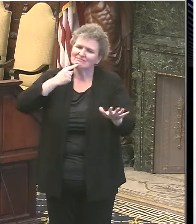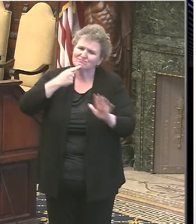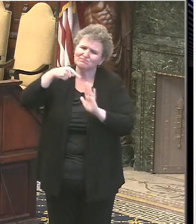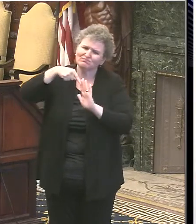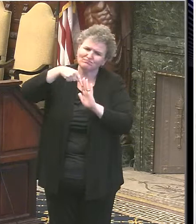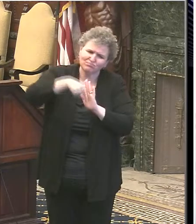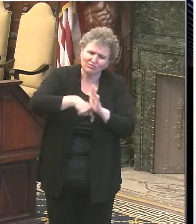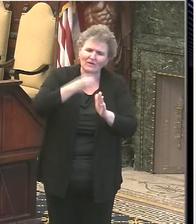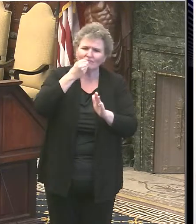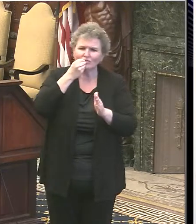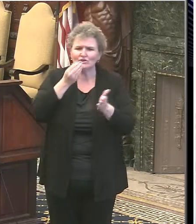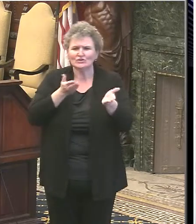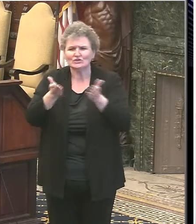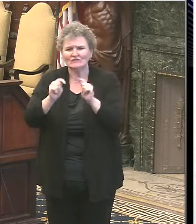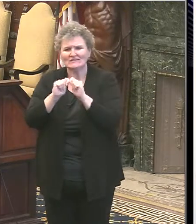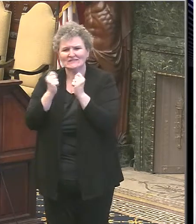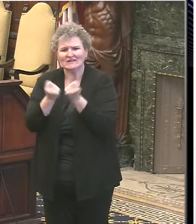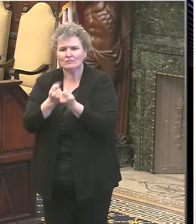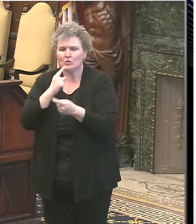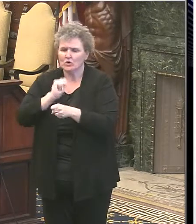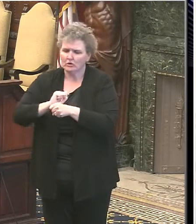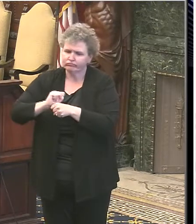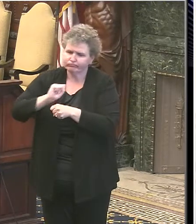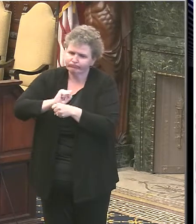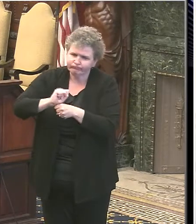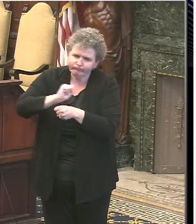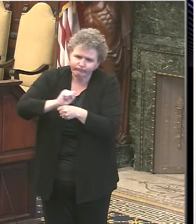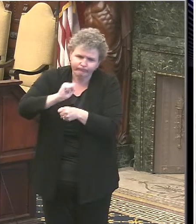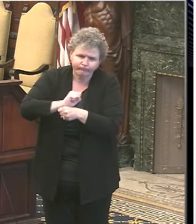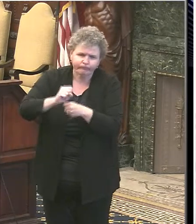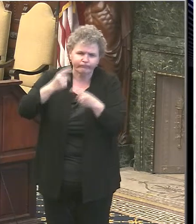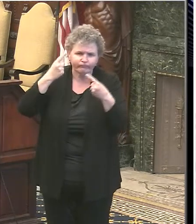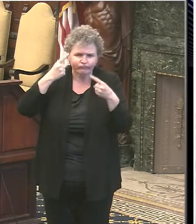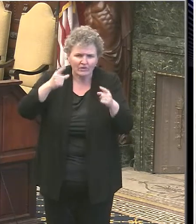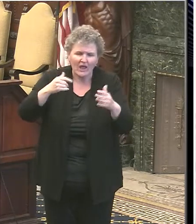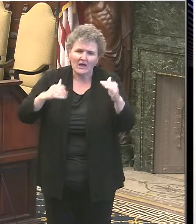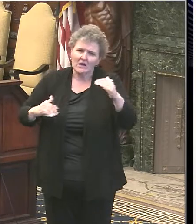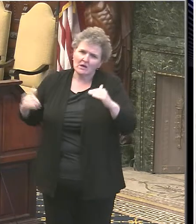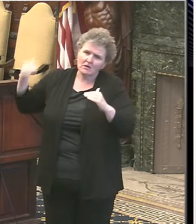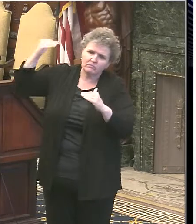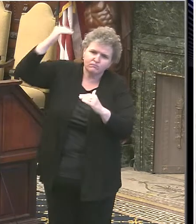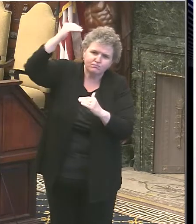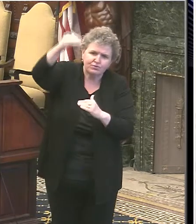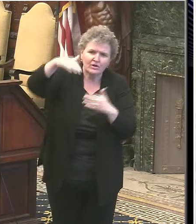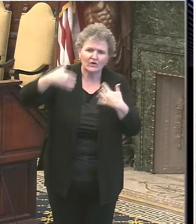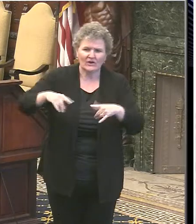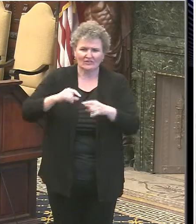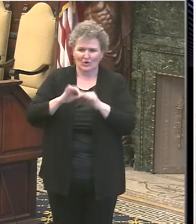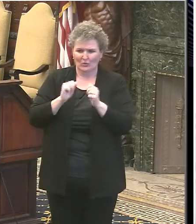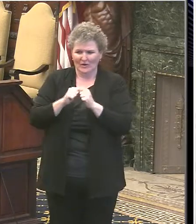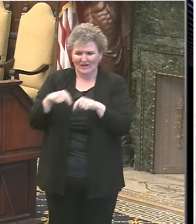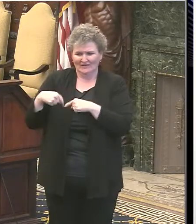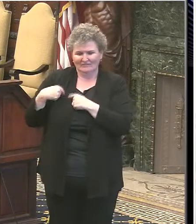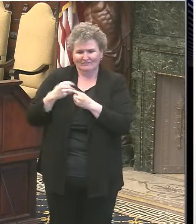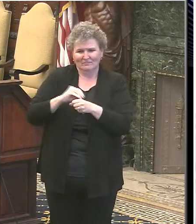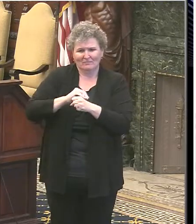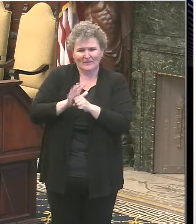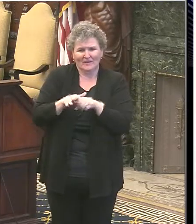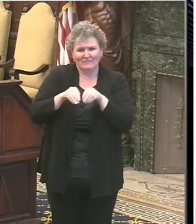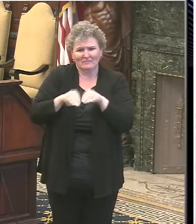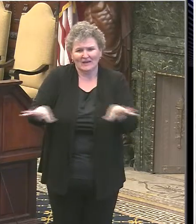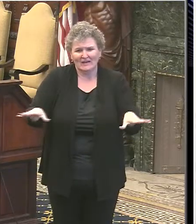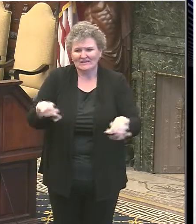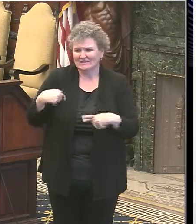team. This group of hardworking individuals have gone above and beyond during the pandemic. Since schools closed on